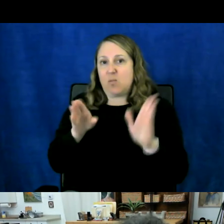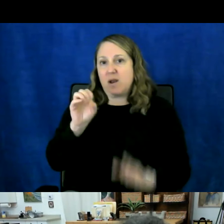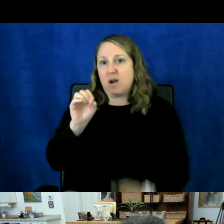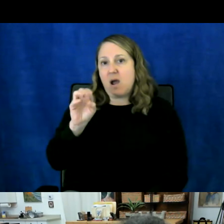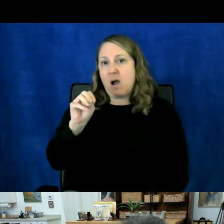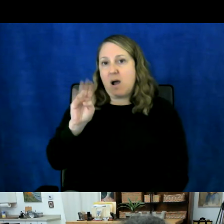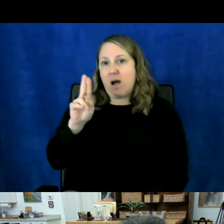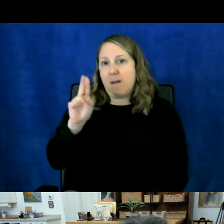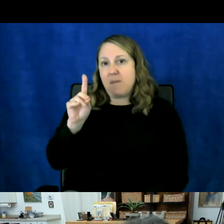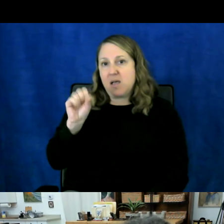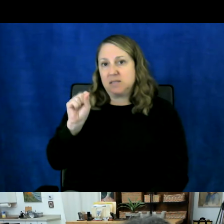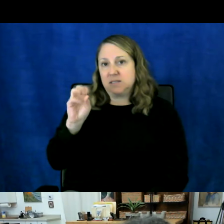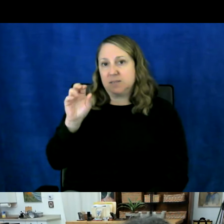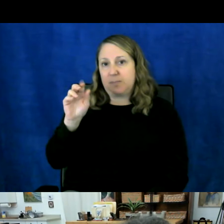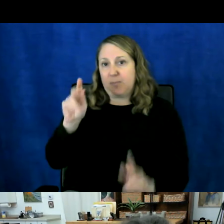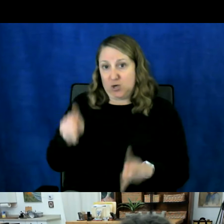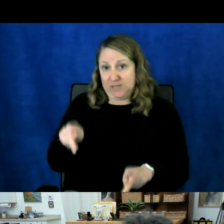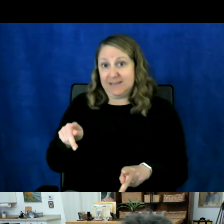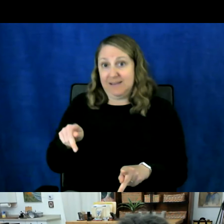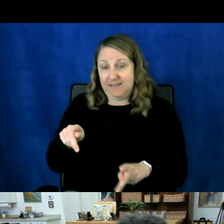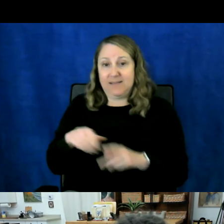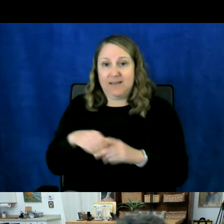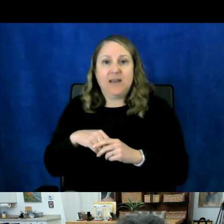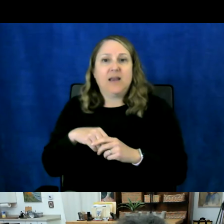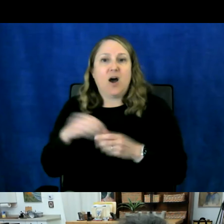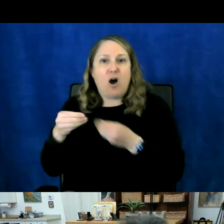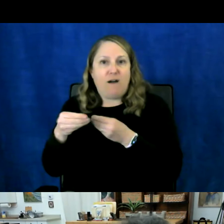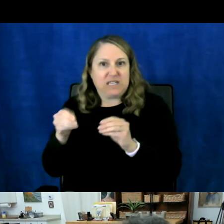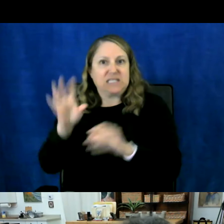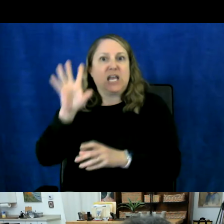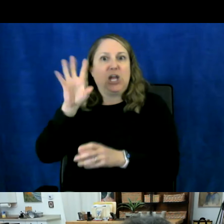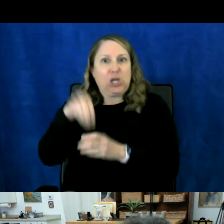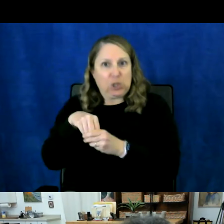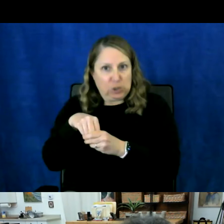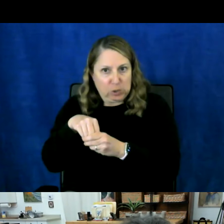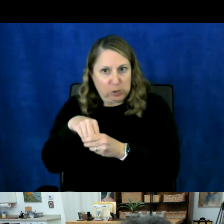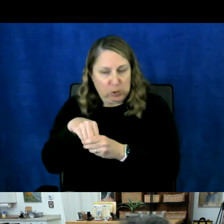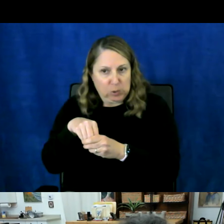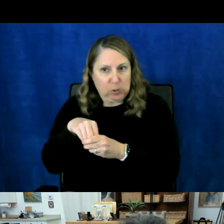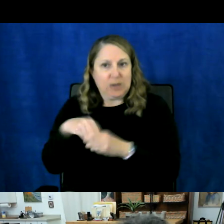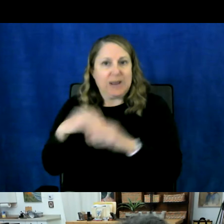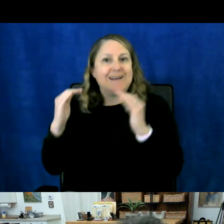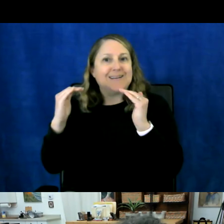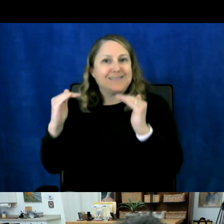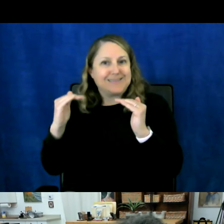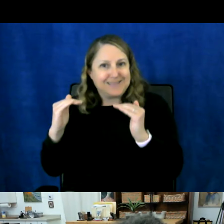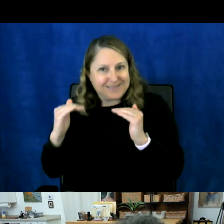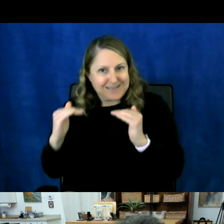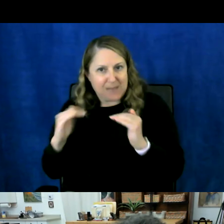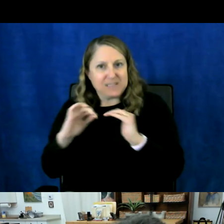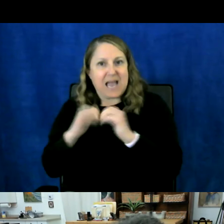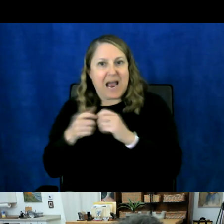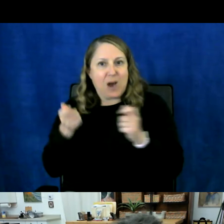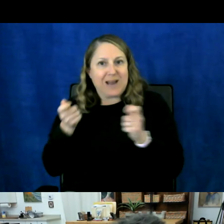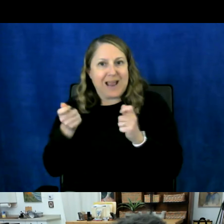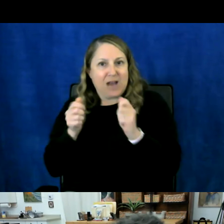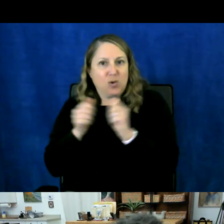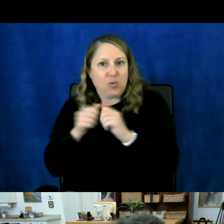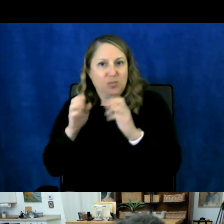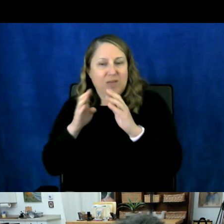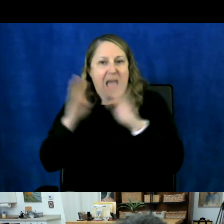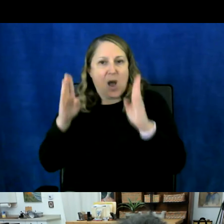ombudsperson office includes steps on housing problems are handled, counted,